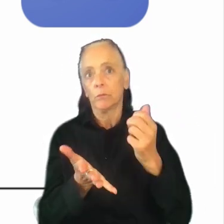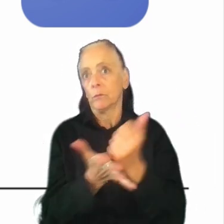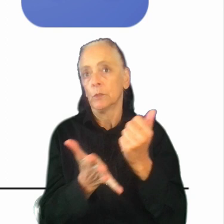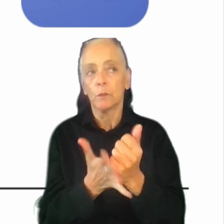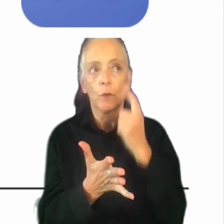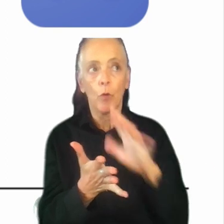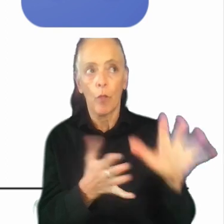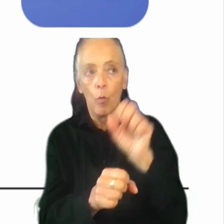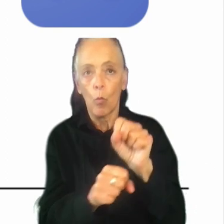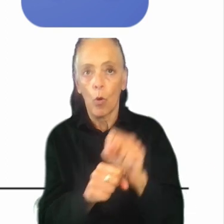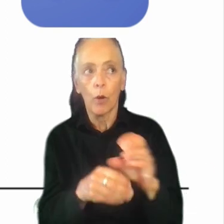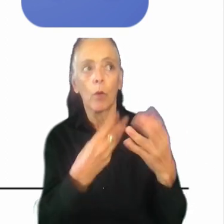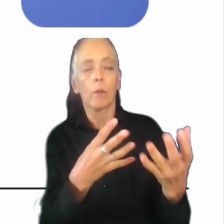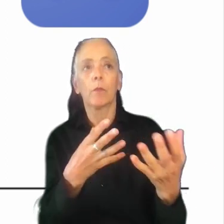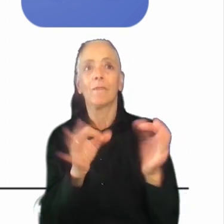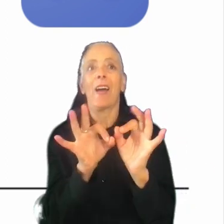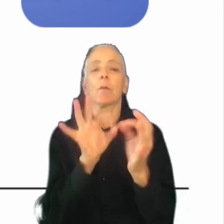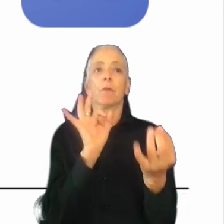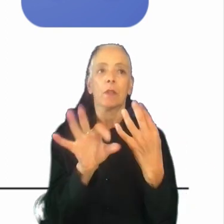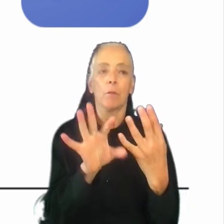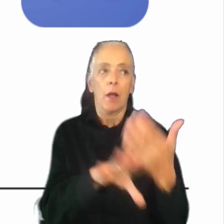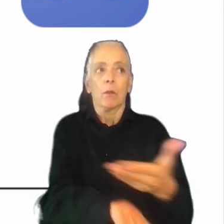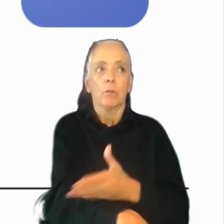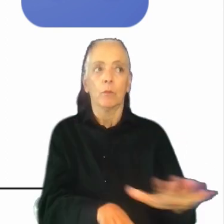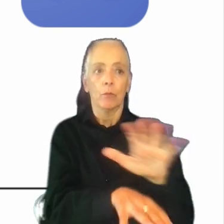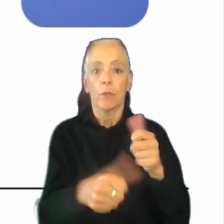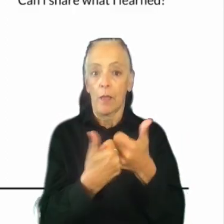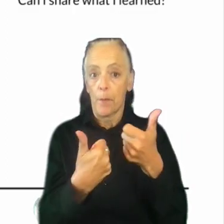and will give them valuable feedback to help improve their game